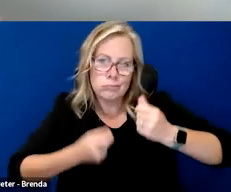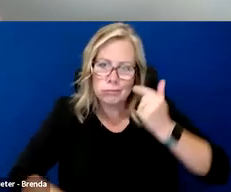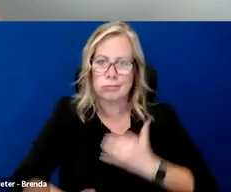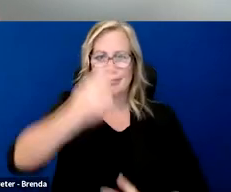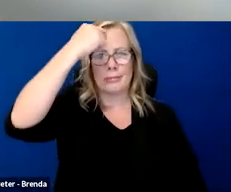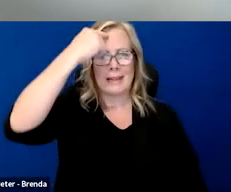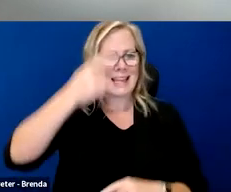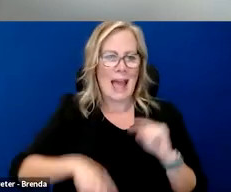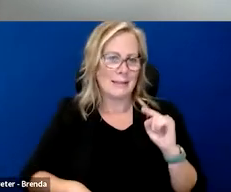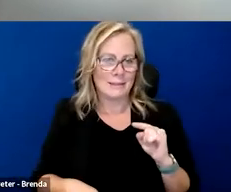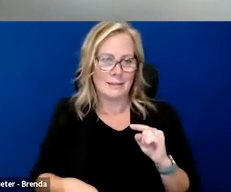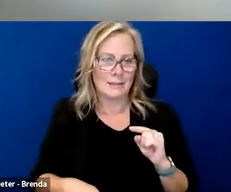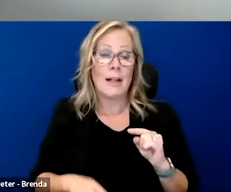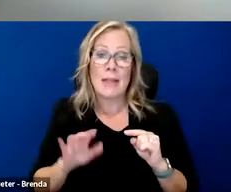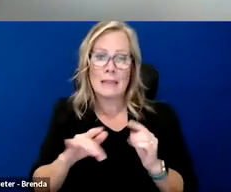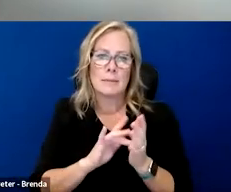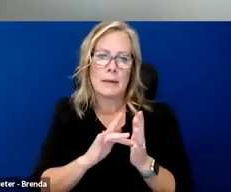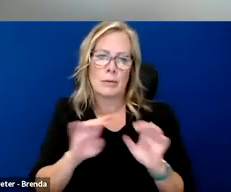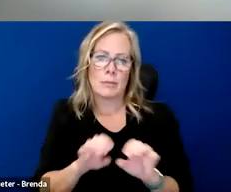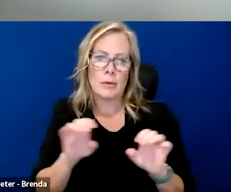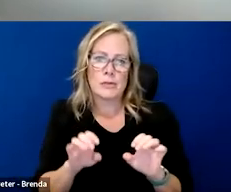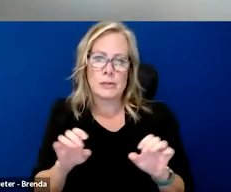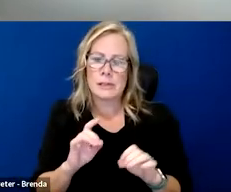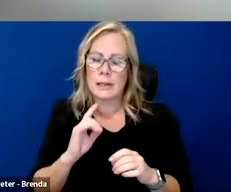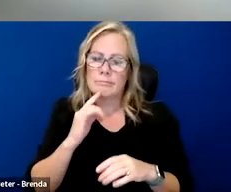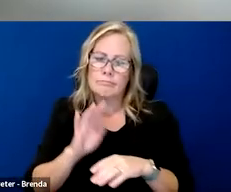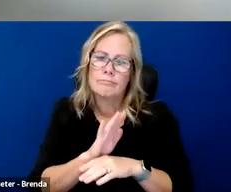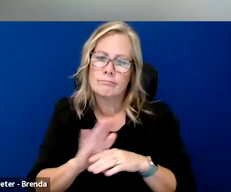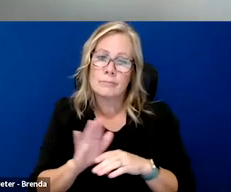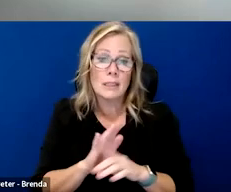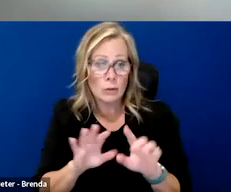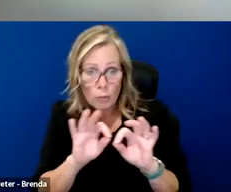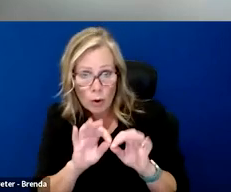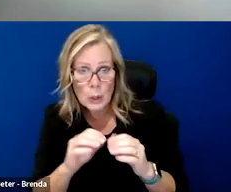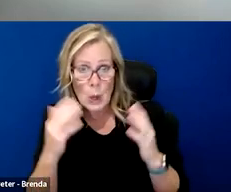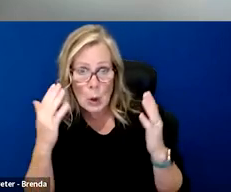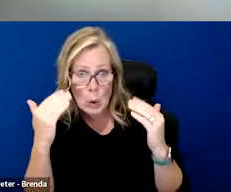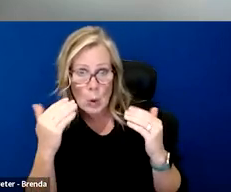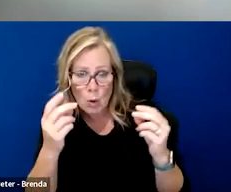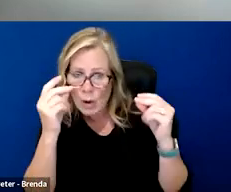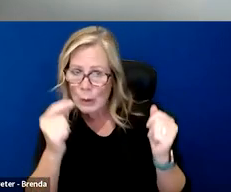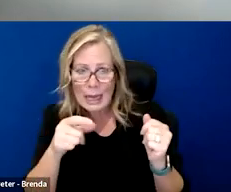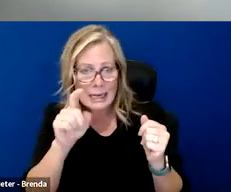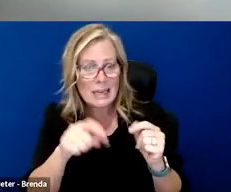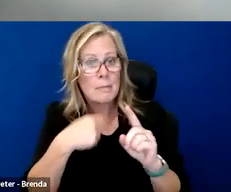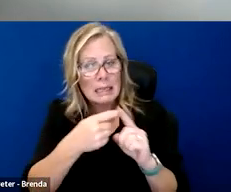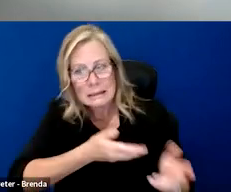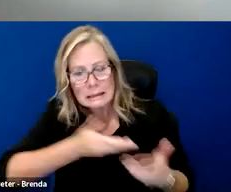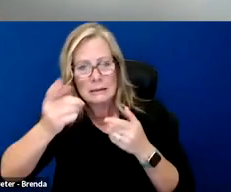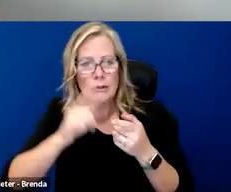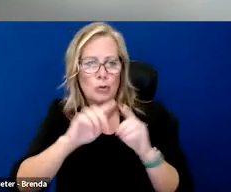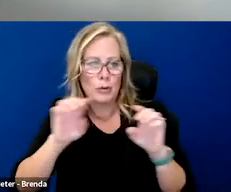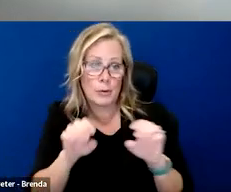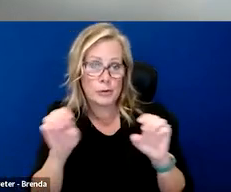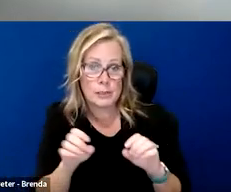and a medical emergency. So when we have symptoms like that, very important to not just cool off, but to seek medical attention promptly. Now,